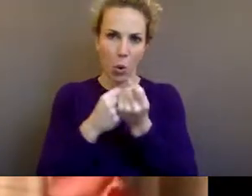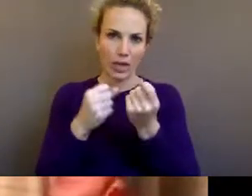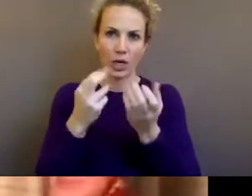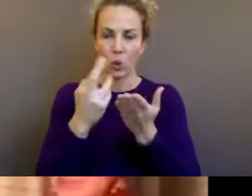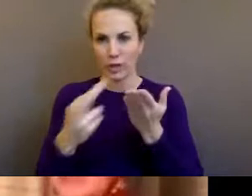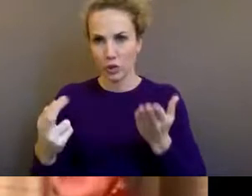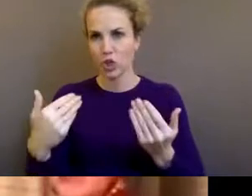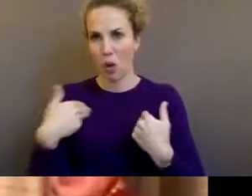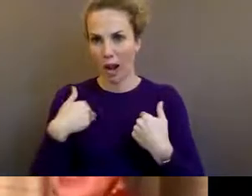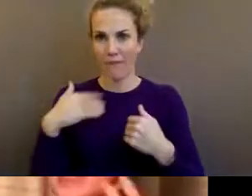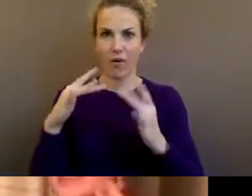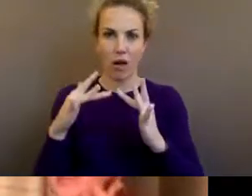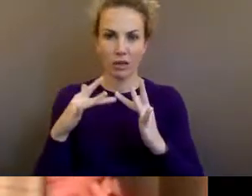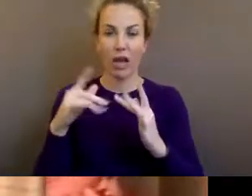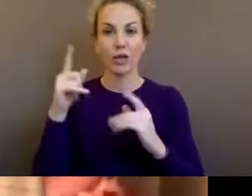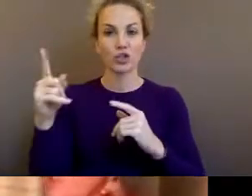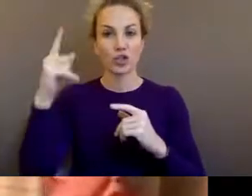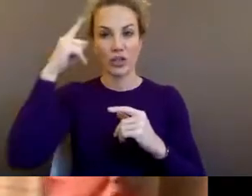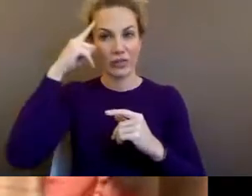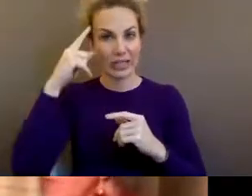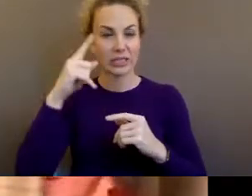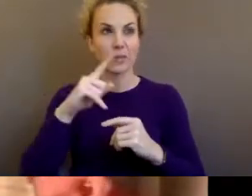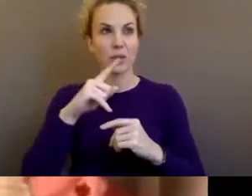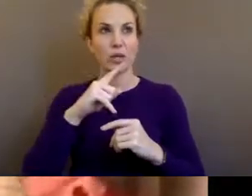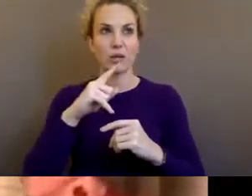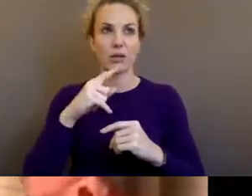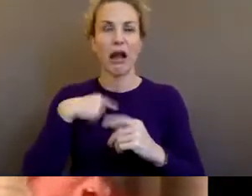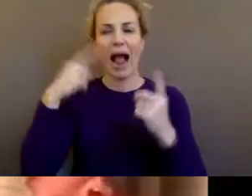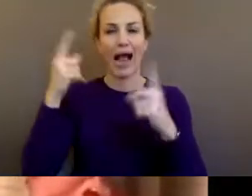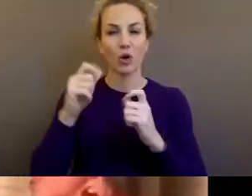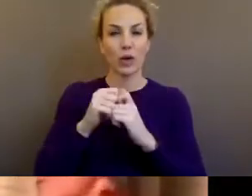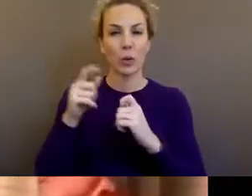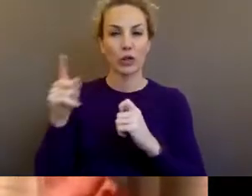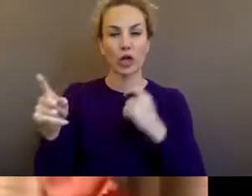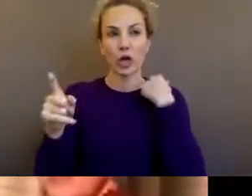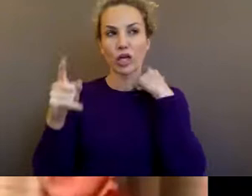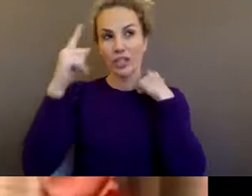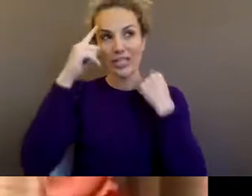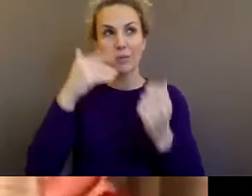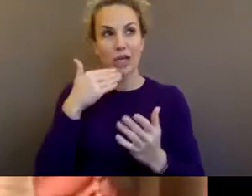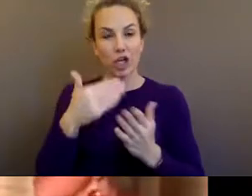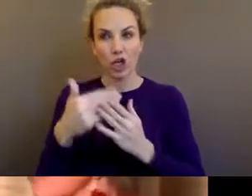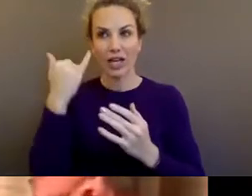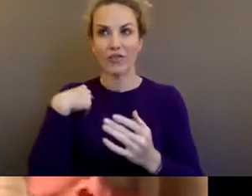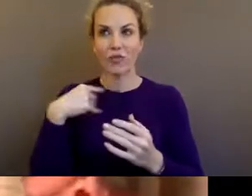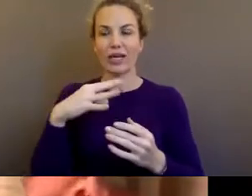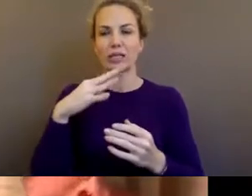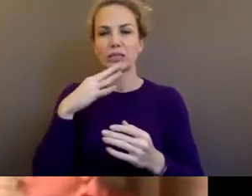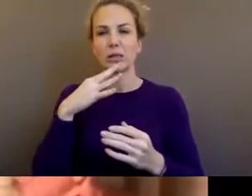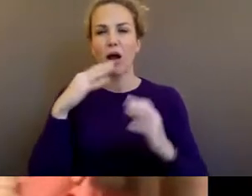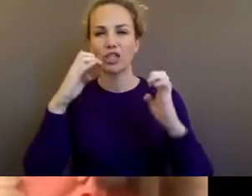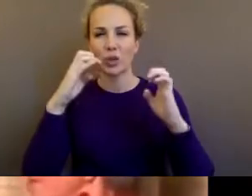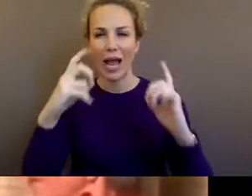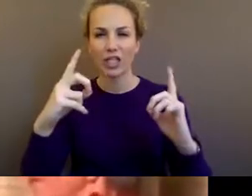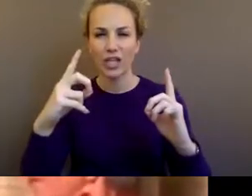online. And she thinks that it would be real, and I agree with her, it would be good if we were to talk to educators of